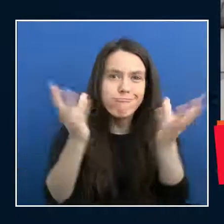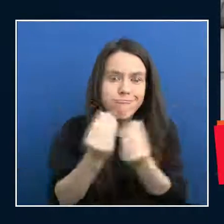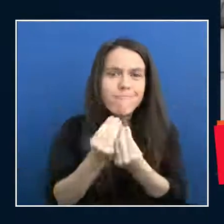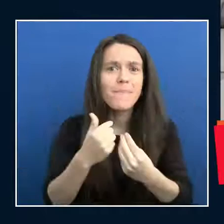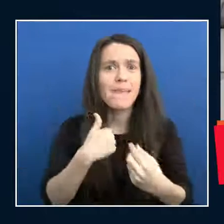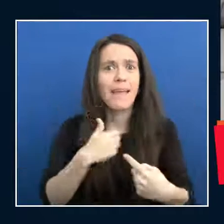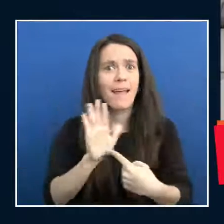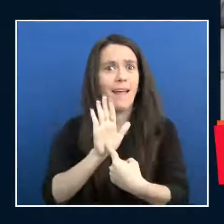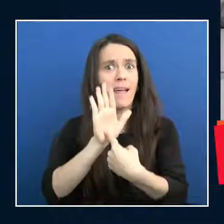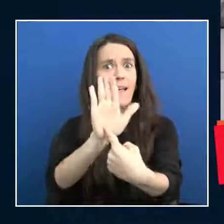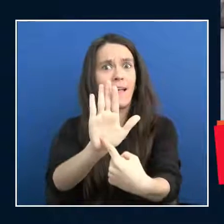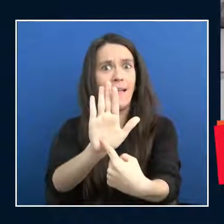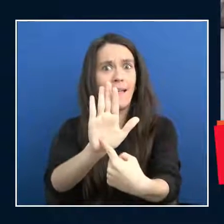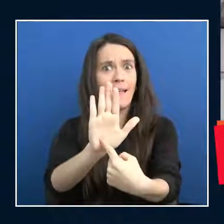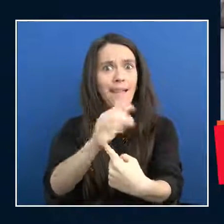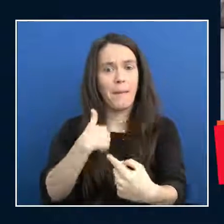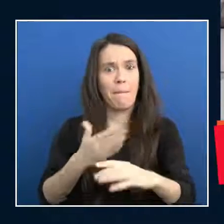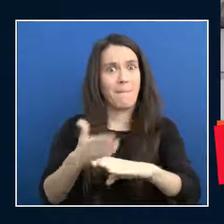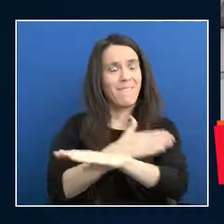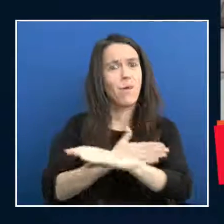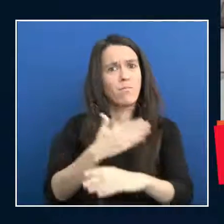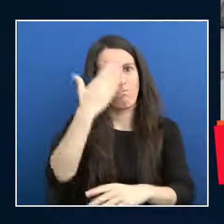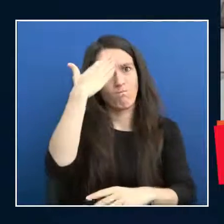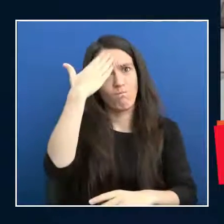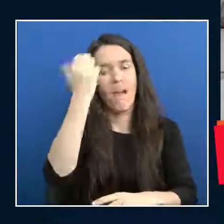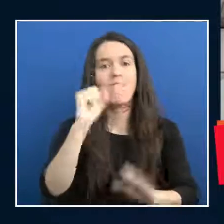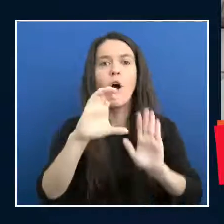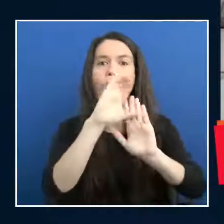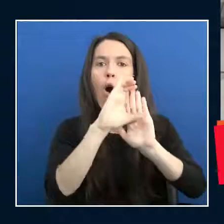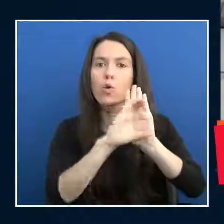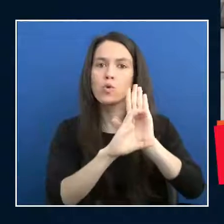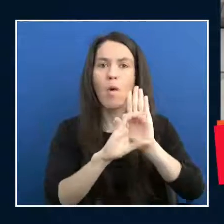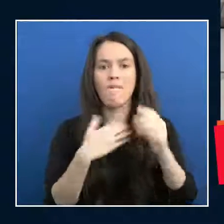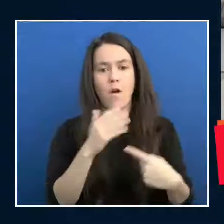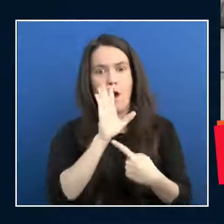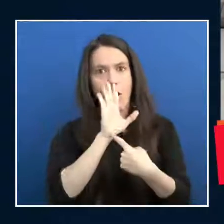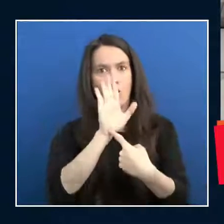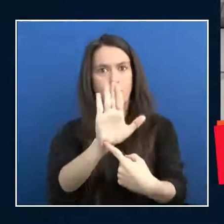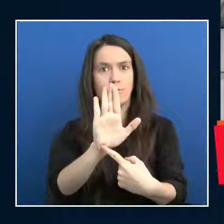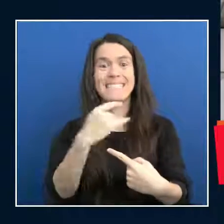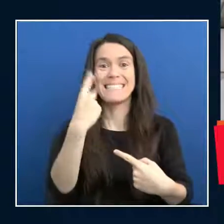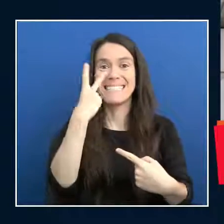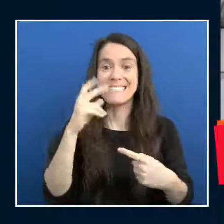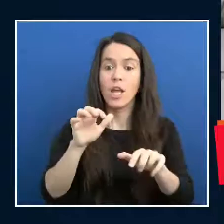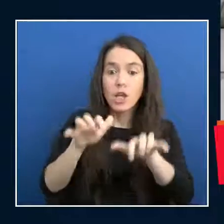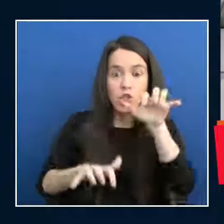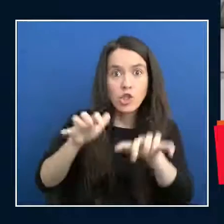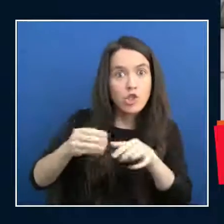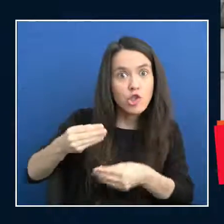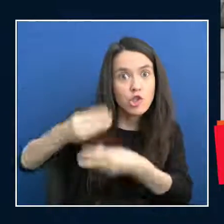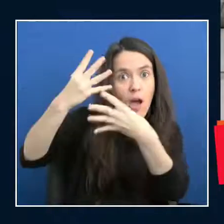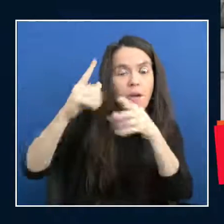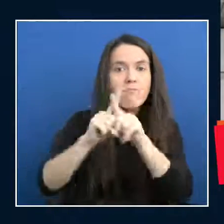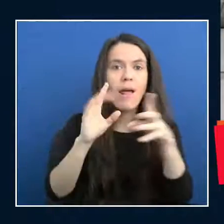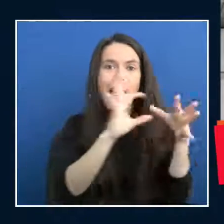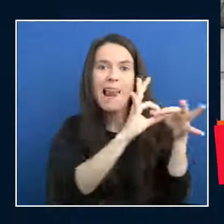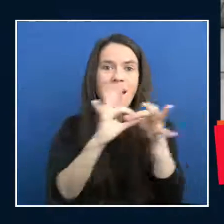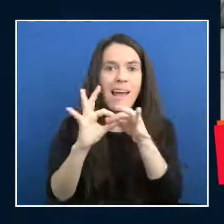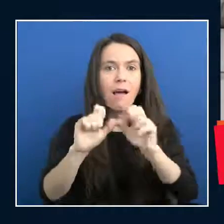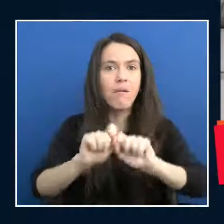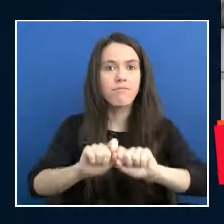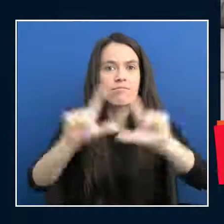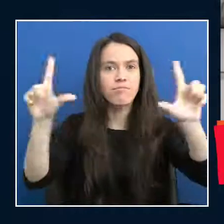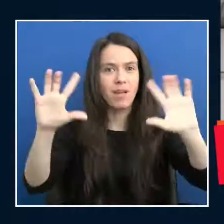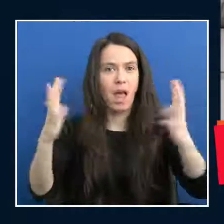out that we do have a code of conduct and that you can find the link to that in the chat and also at the same website,